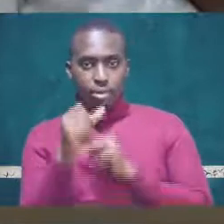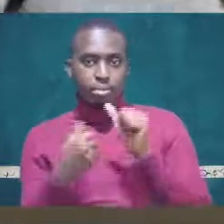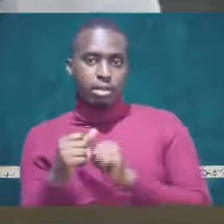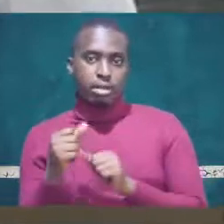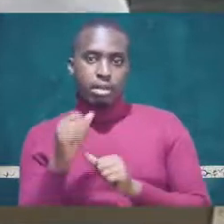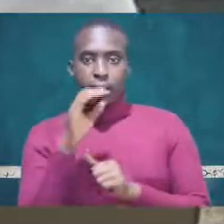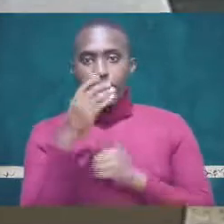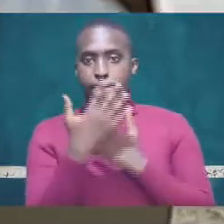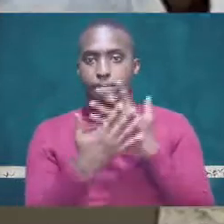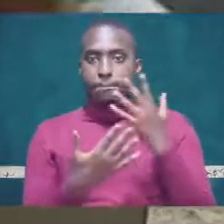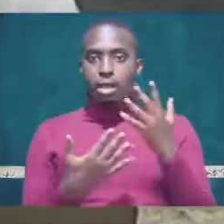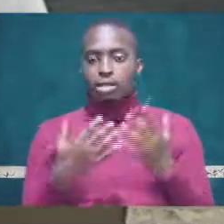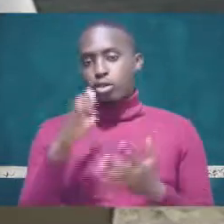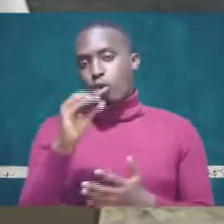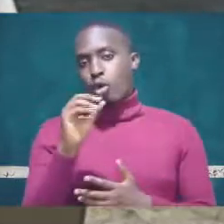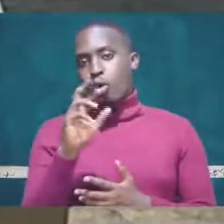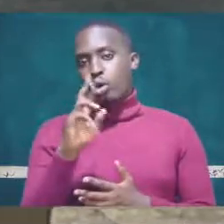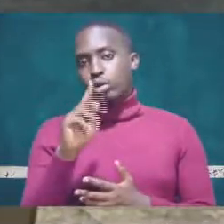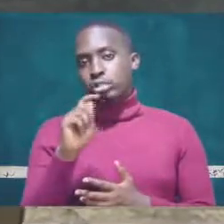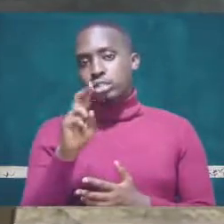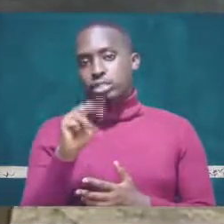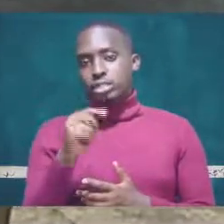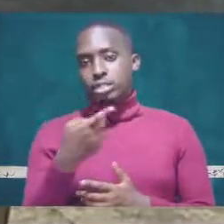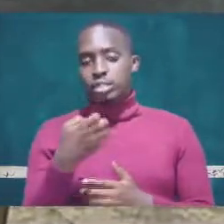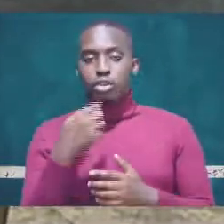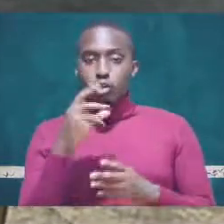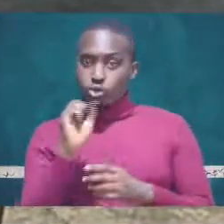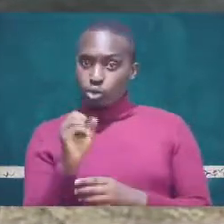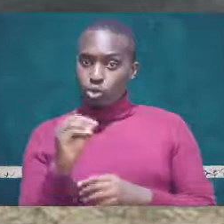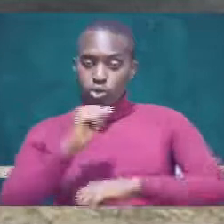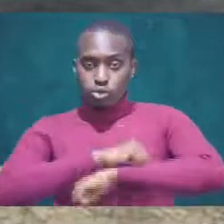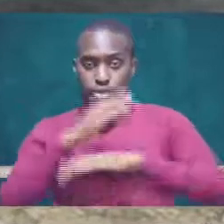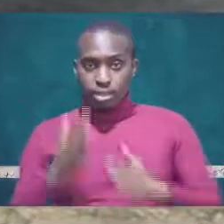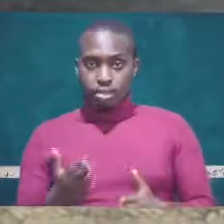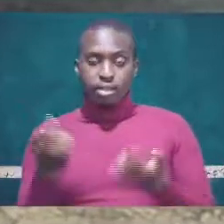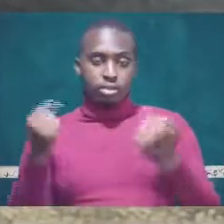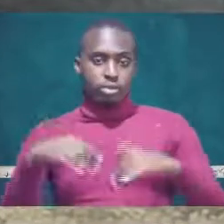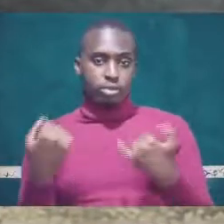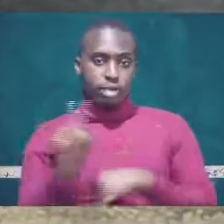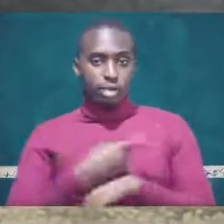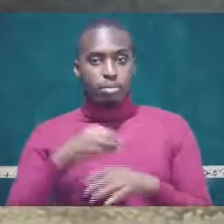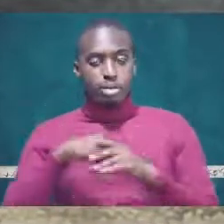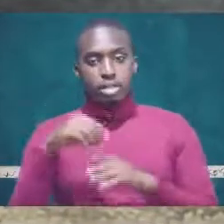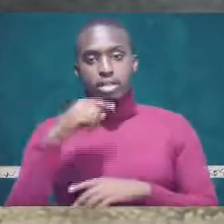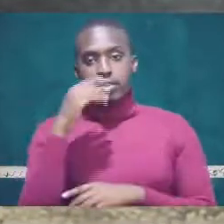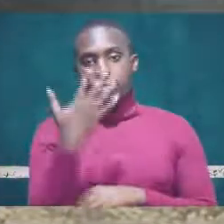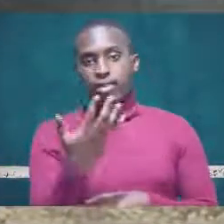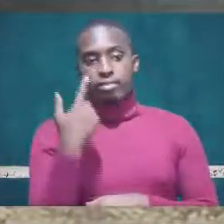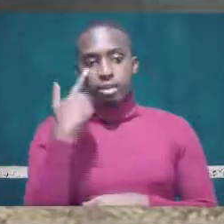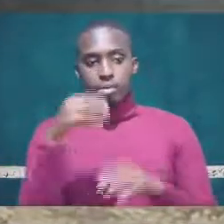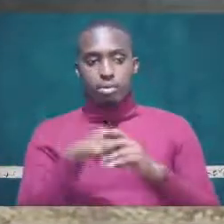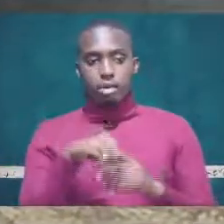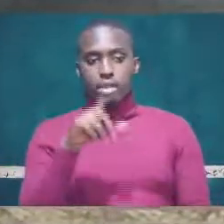blood clotting, components of blood. So student, I welcome you today in Lesson 5, which is concerning about